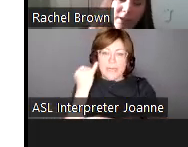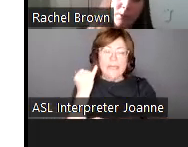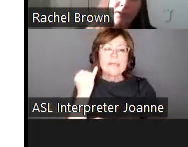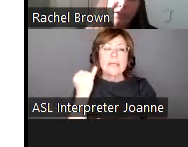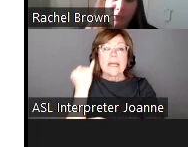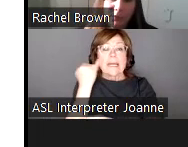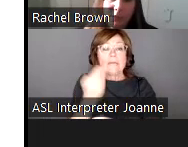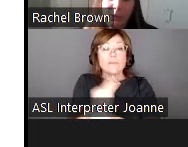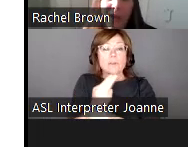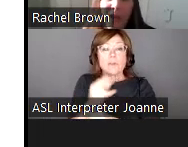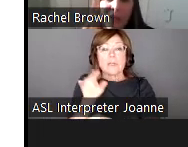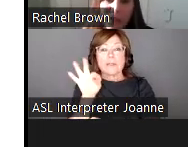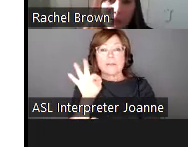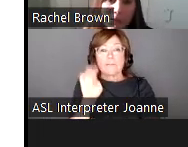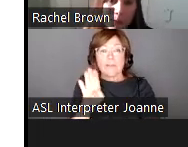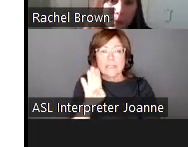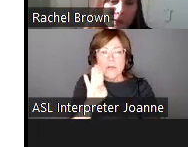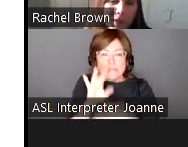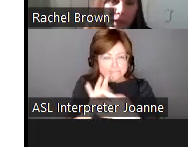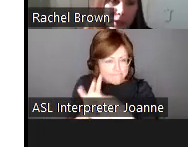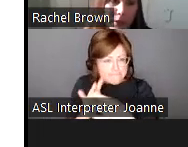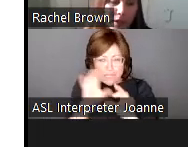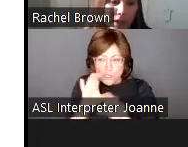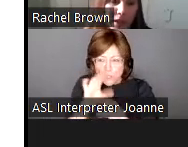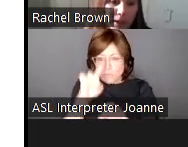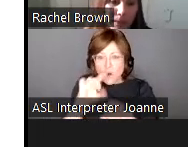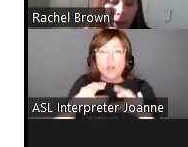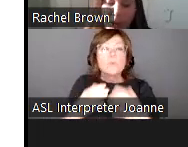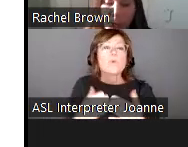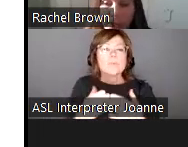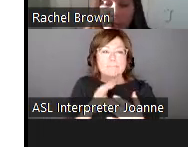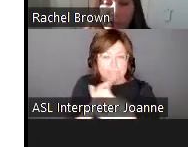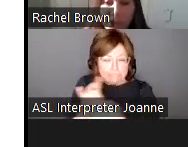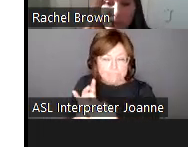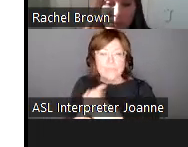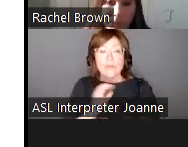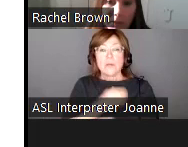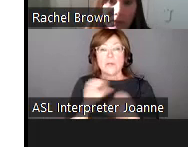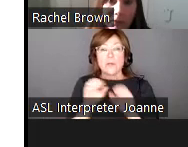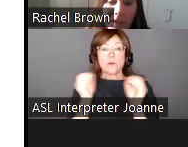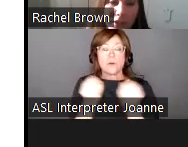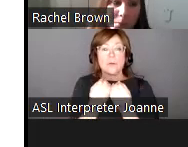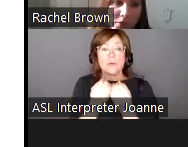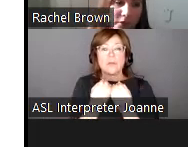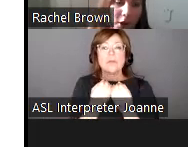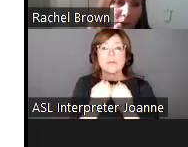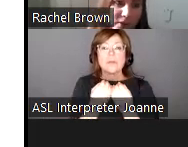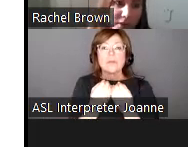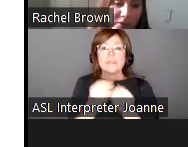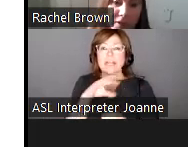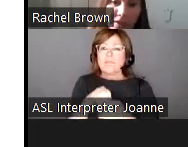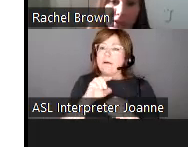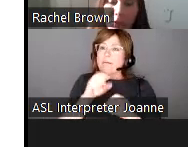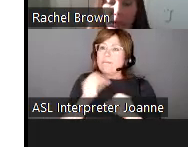on Facebook to sort of do that and look for groups. I know that our organization is a member of many chambers of commerce,